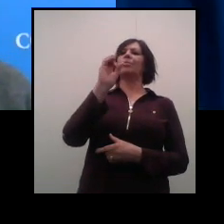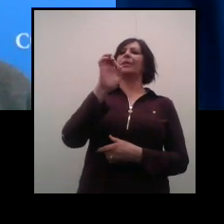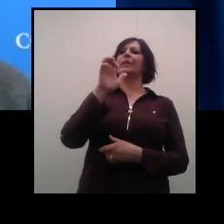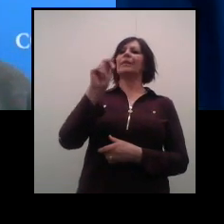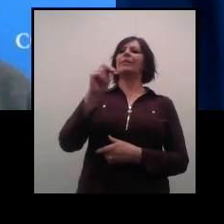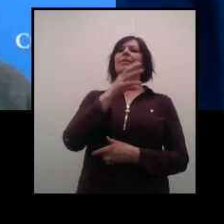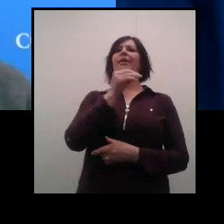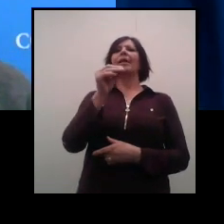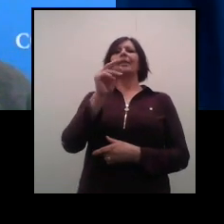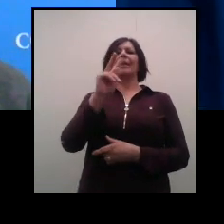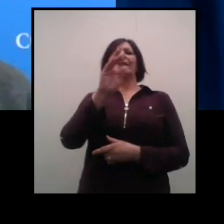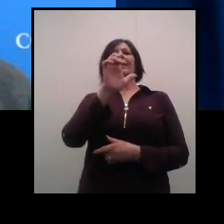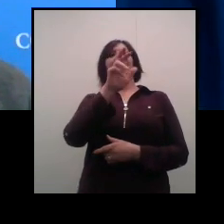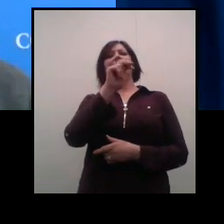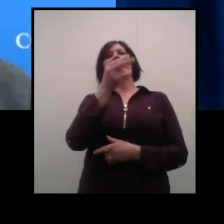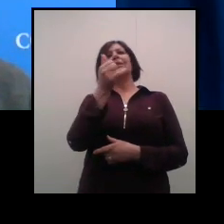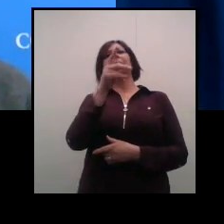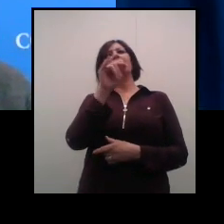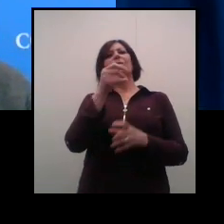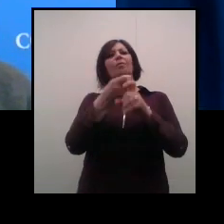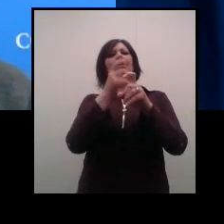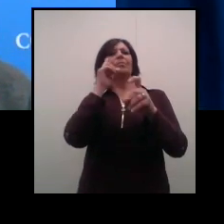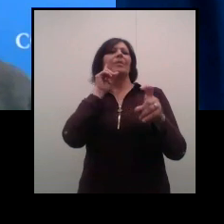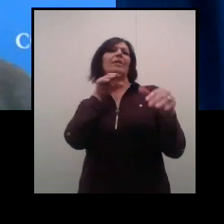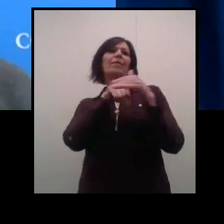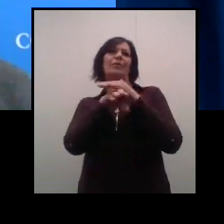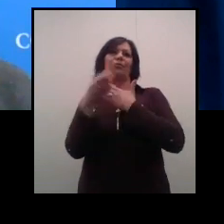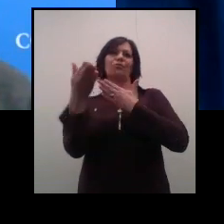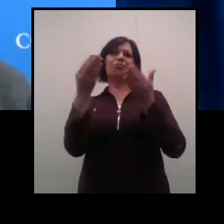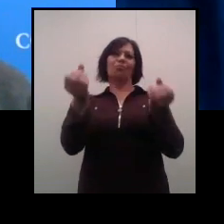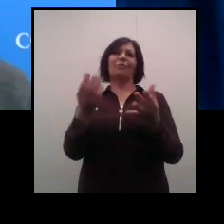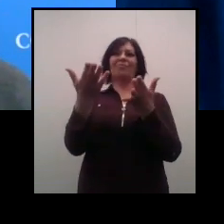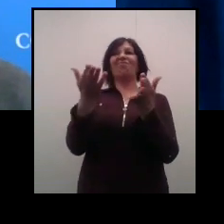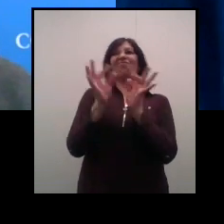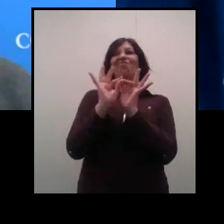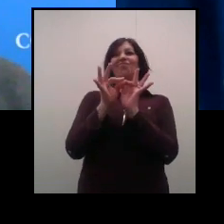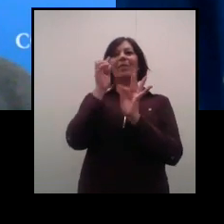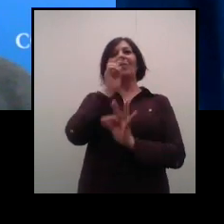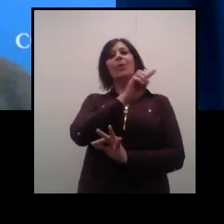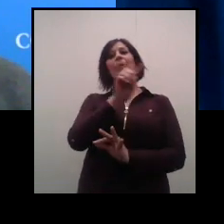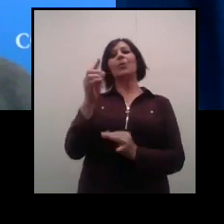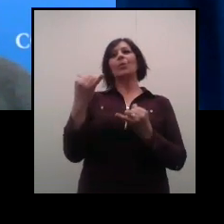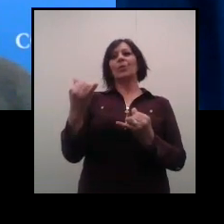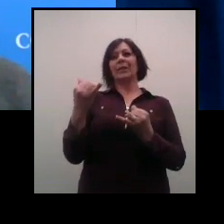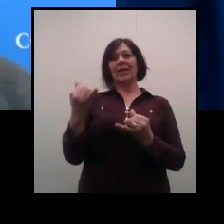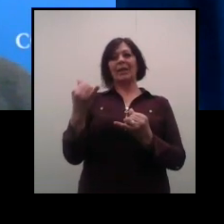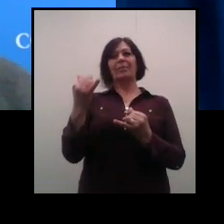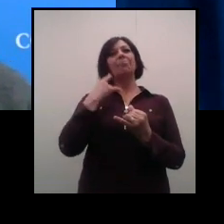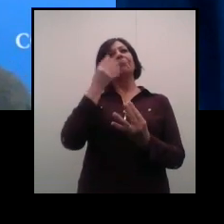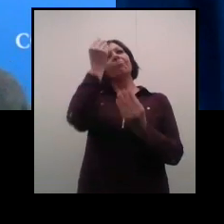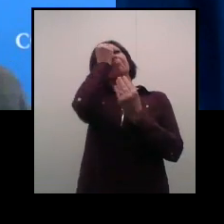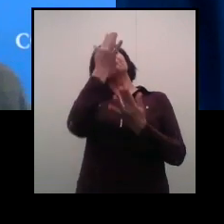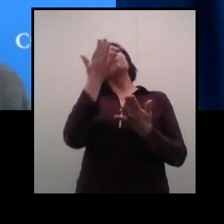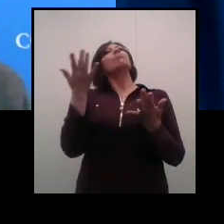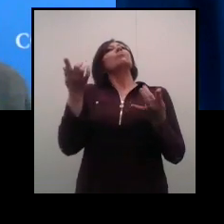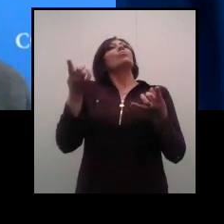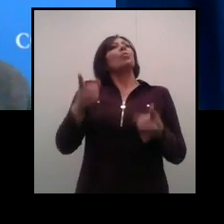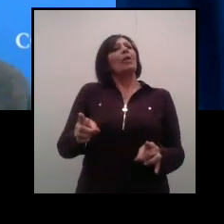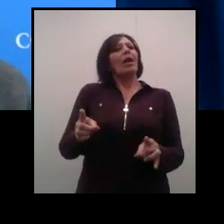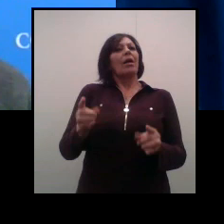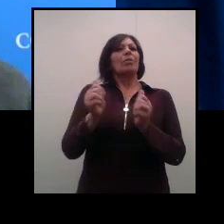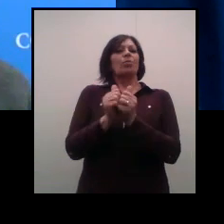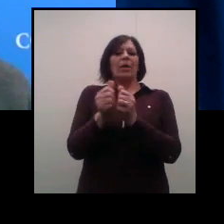Karen Gambino from Deaf Access Services, who will be providing the American Sign Language for you today as we provide an update on what is happening with regards